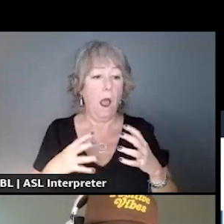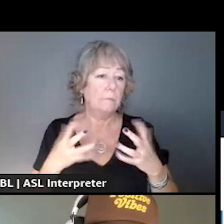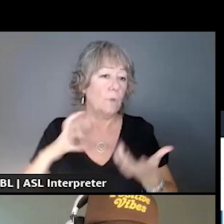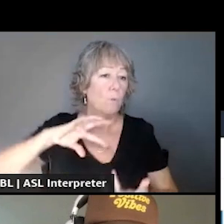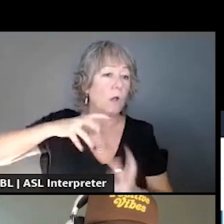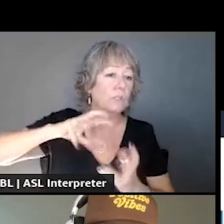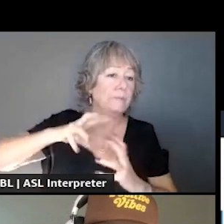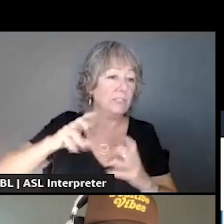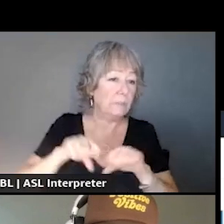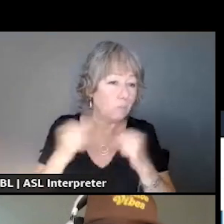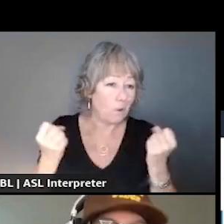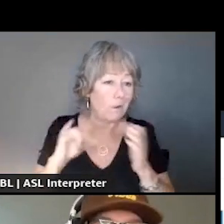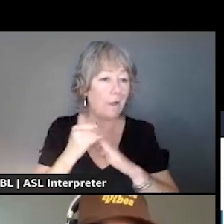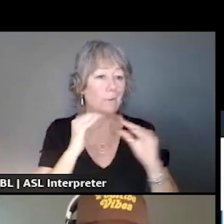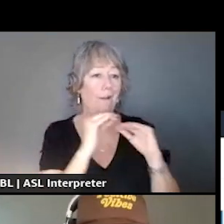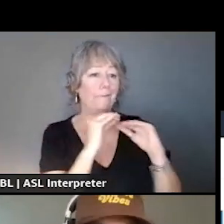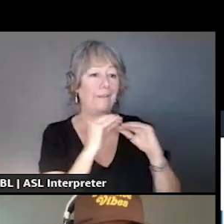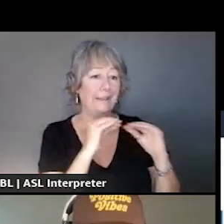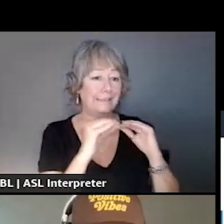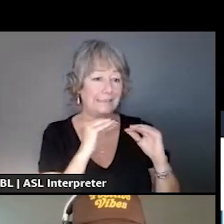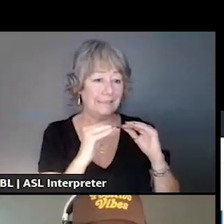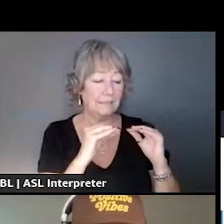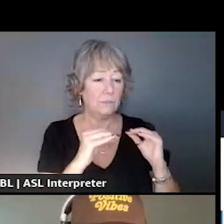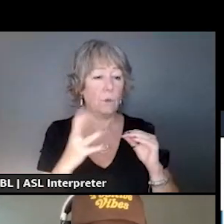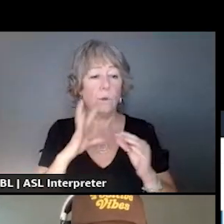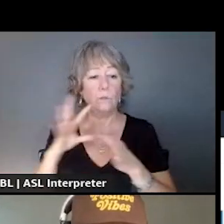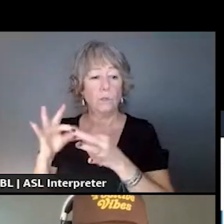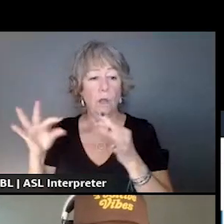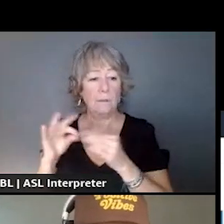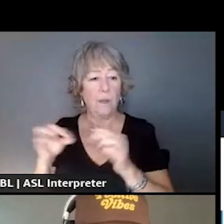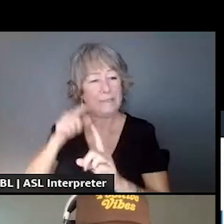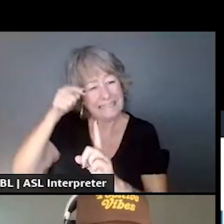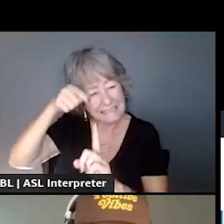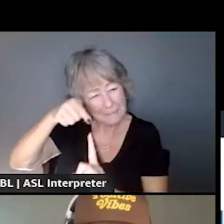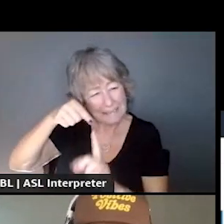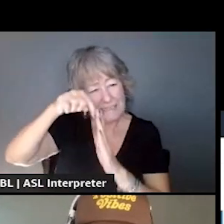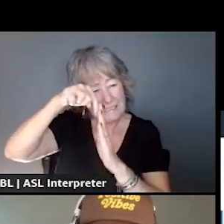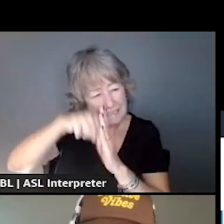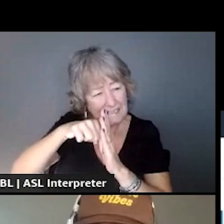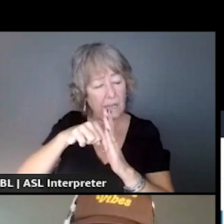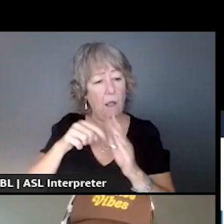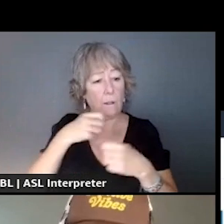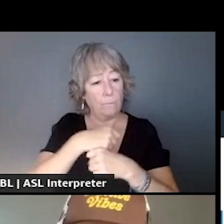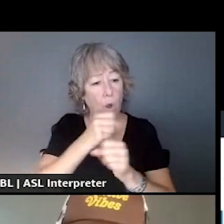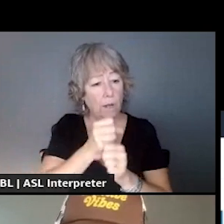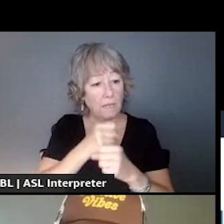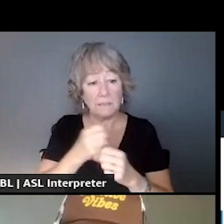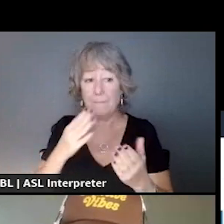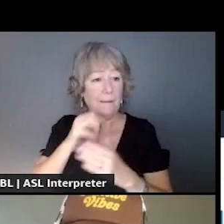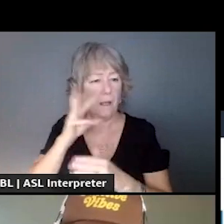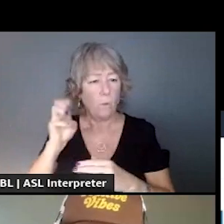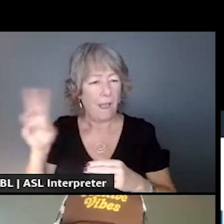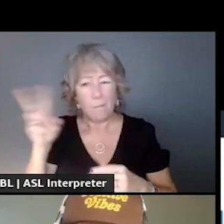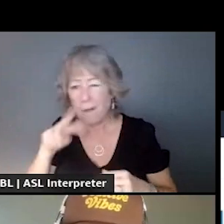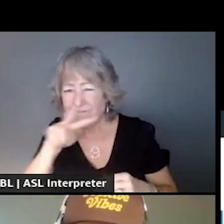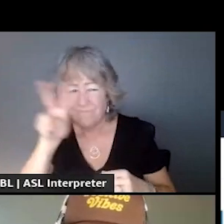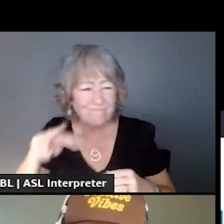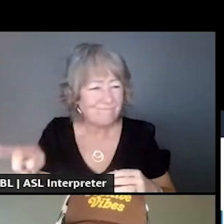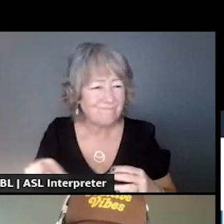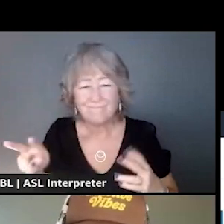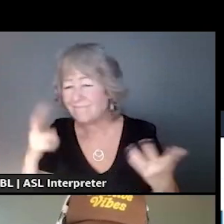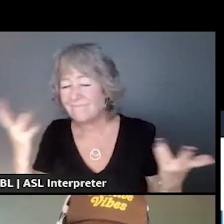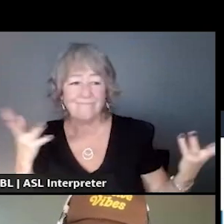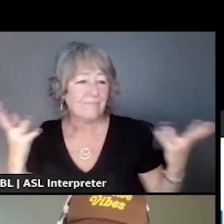broke. How do I fix it? And so you want to talk about detailed products. It might not be on the web, and it is specific to